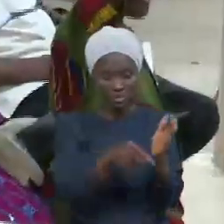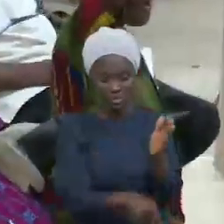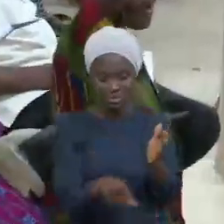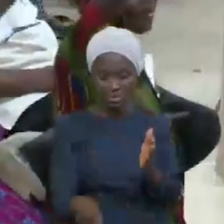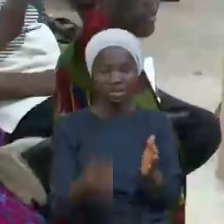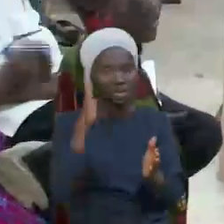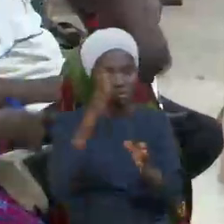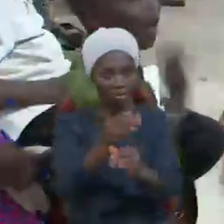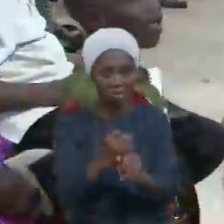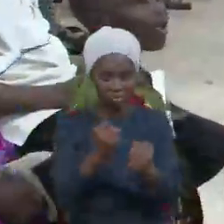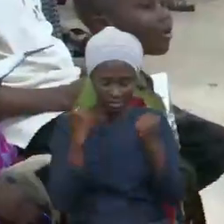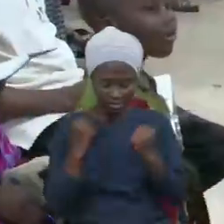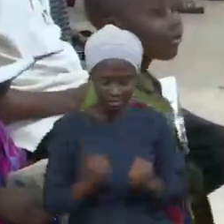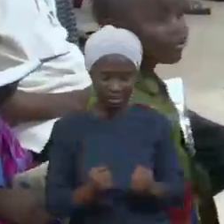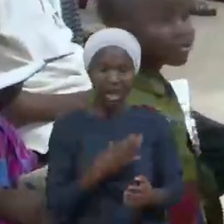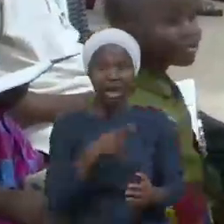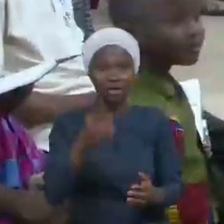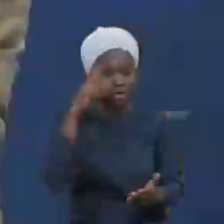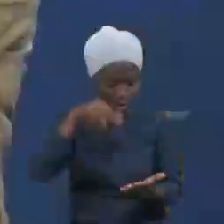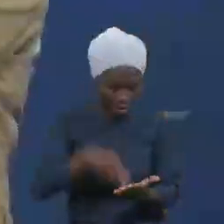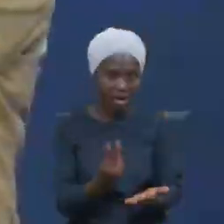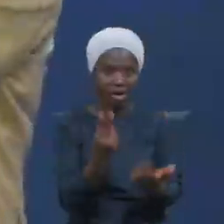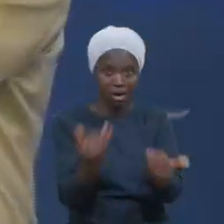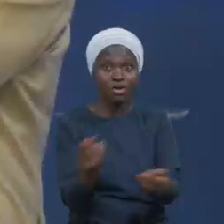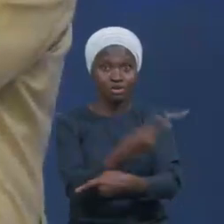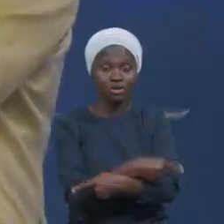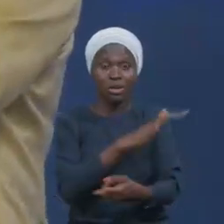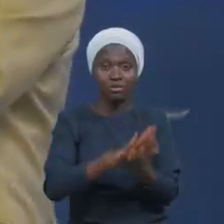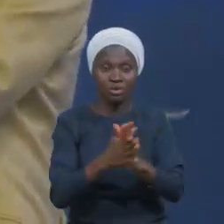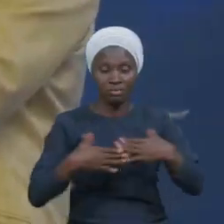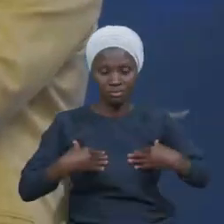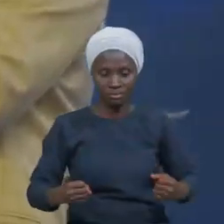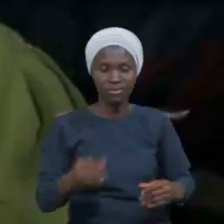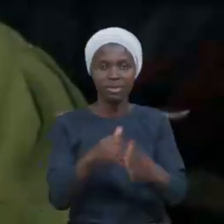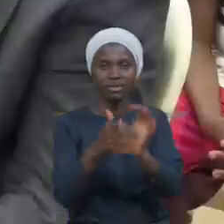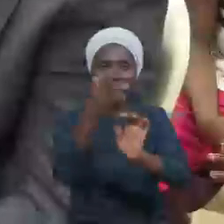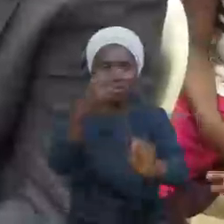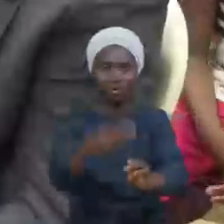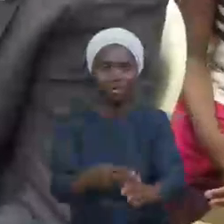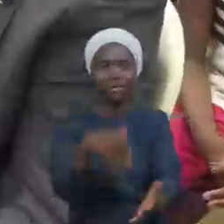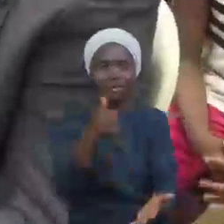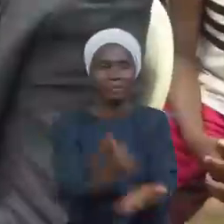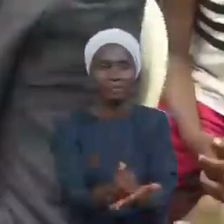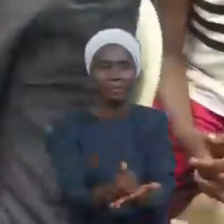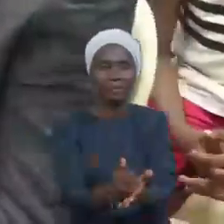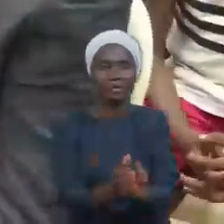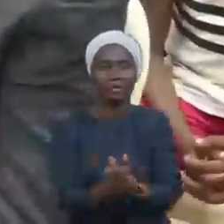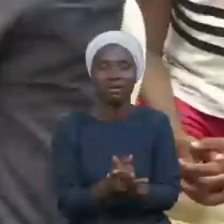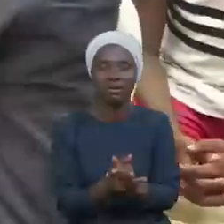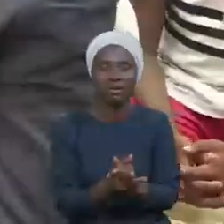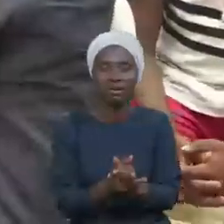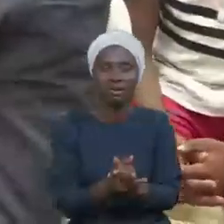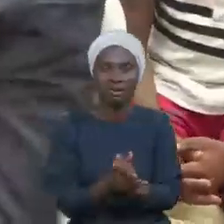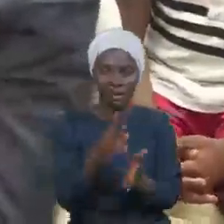get strength. You'll rise up today. You'll be healed in Jesus' name. Look